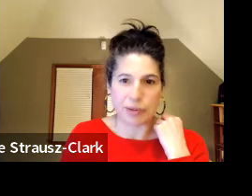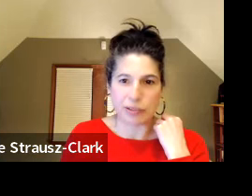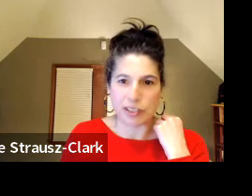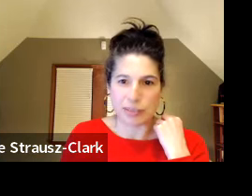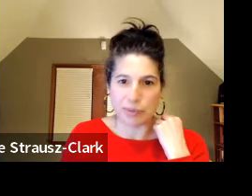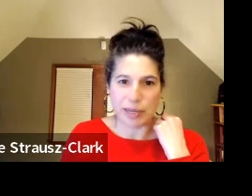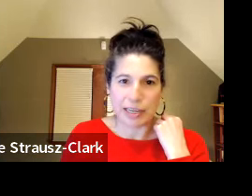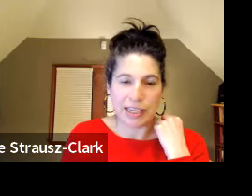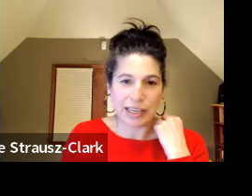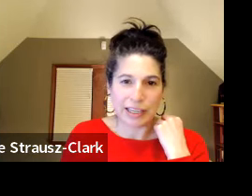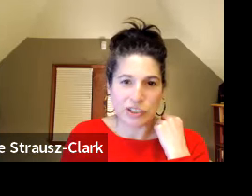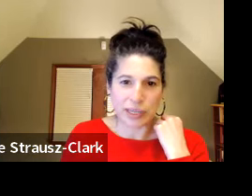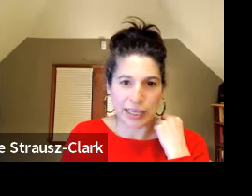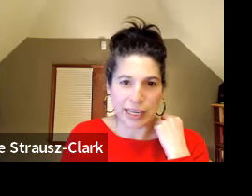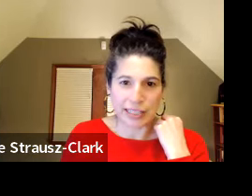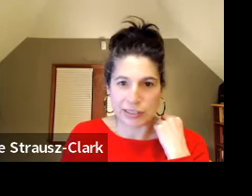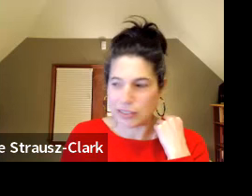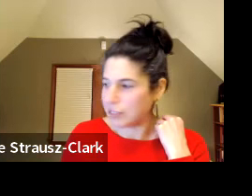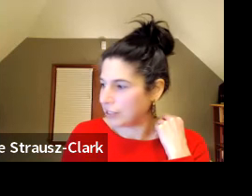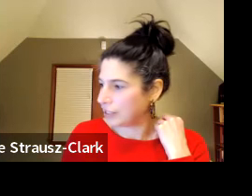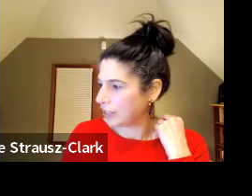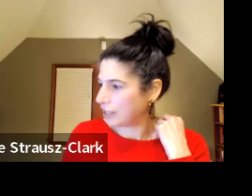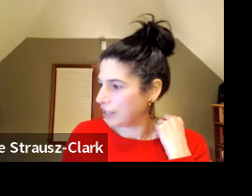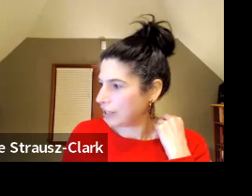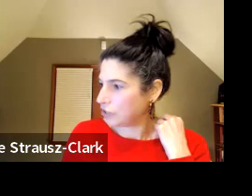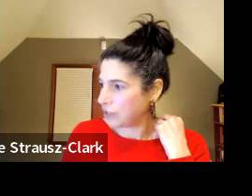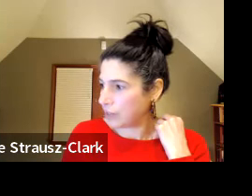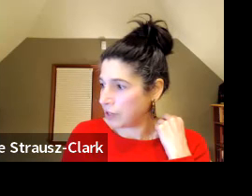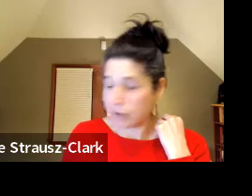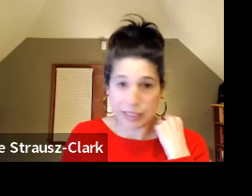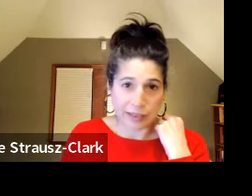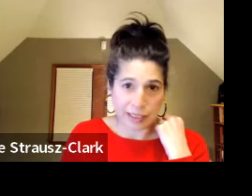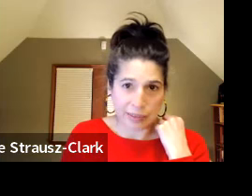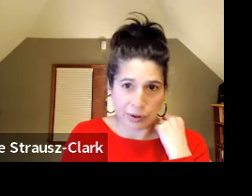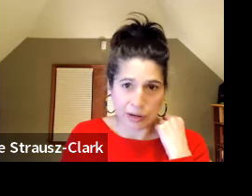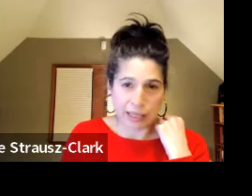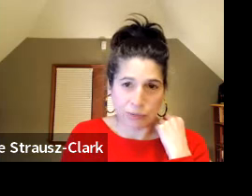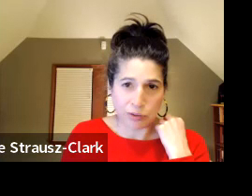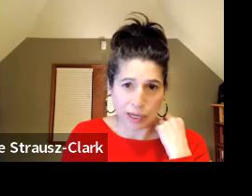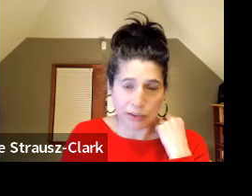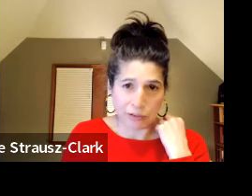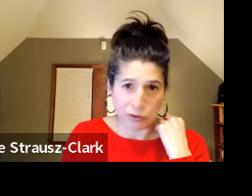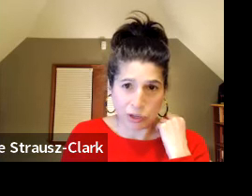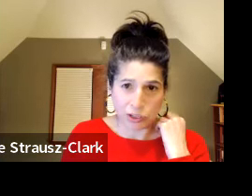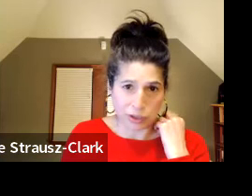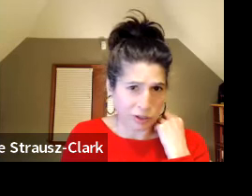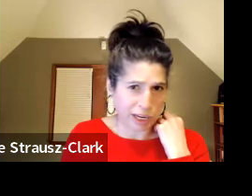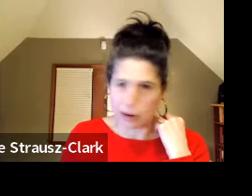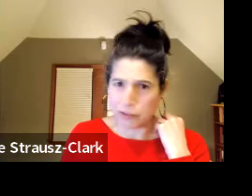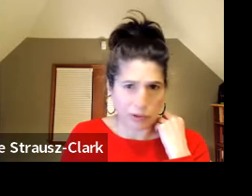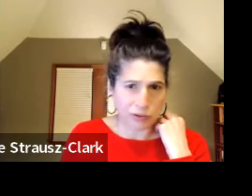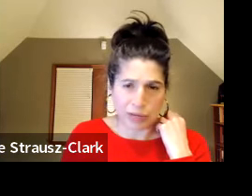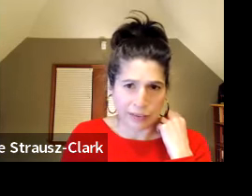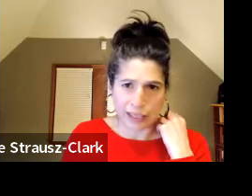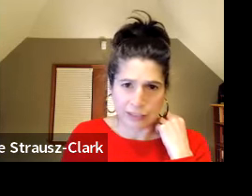see someone, just a moment. Katrina Kessler. Katrina, I'm going to reset the timer. And then when you're ready, if you could turn on your